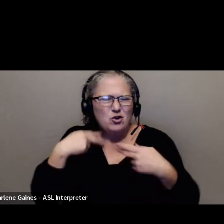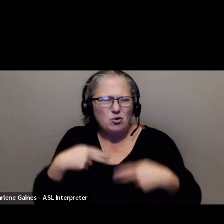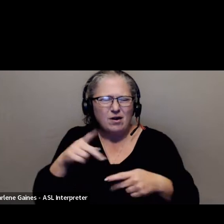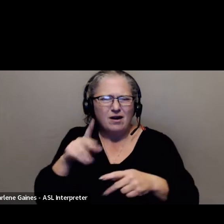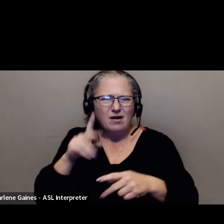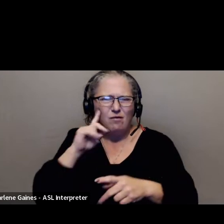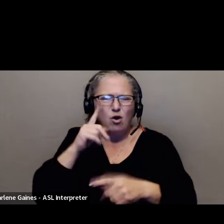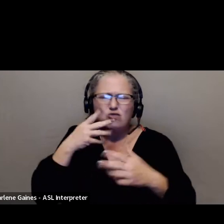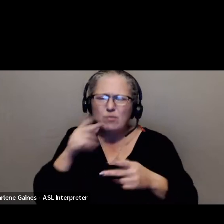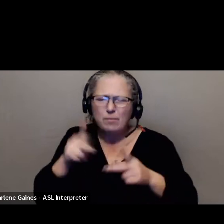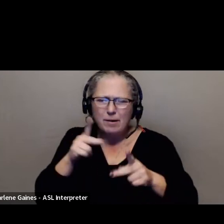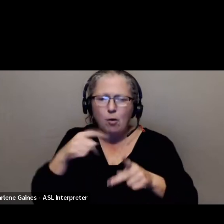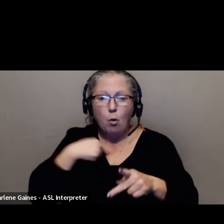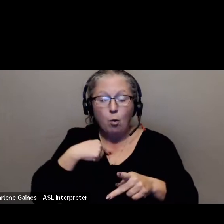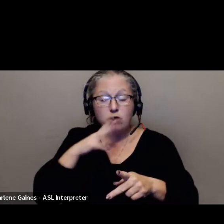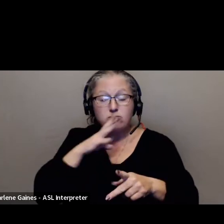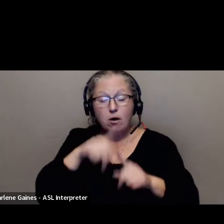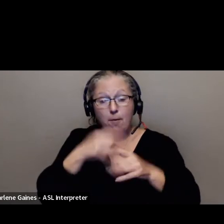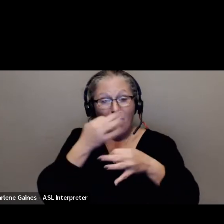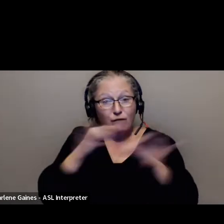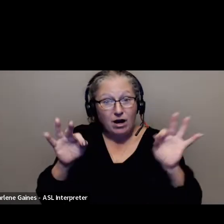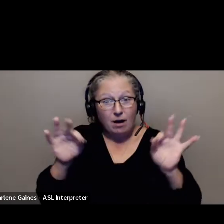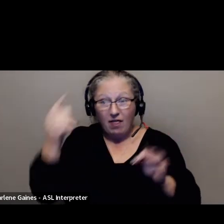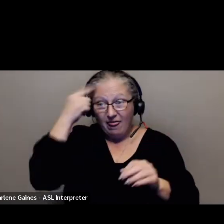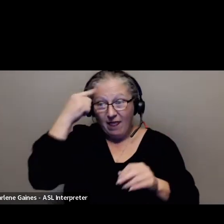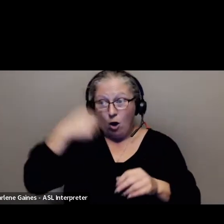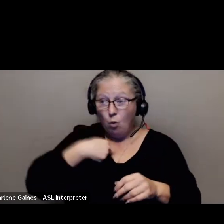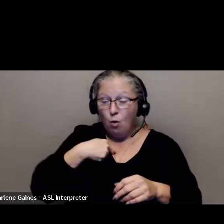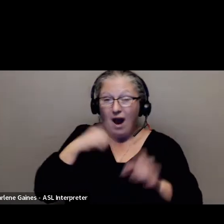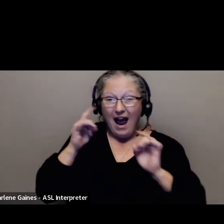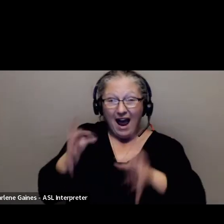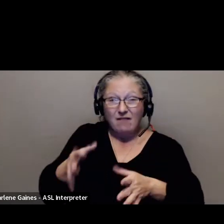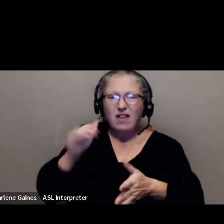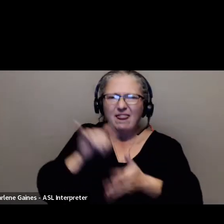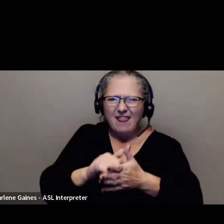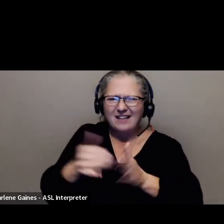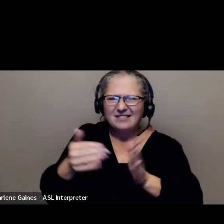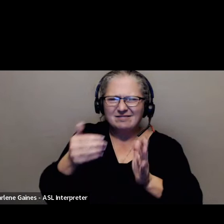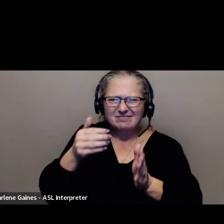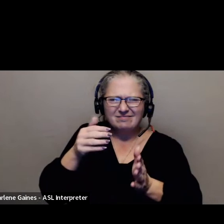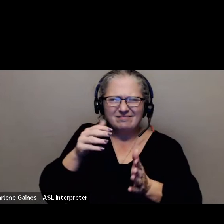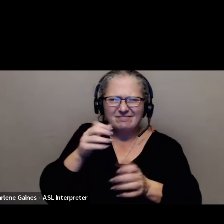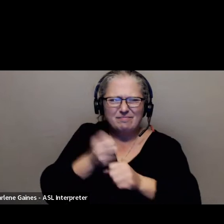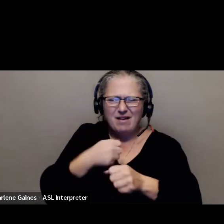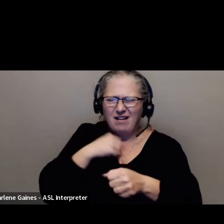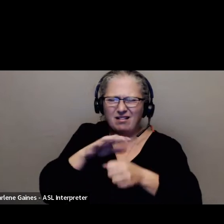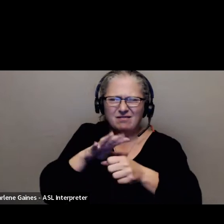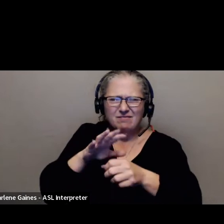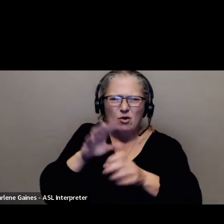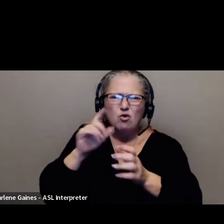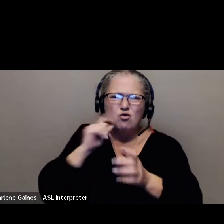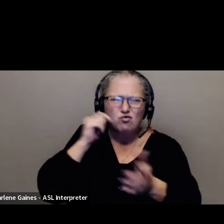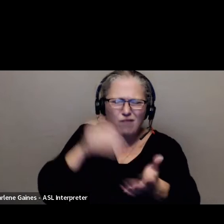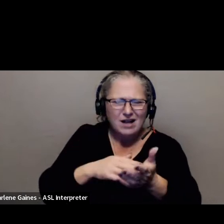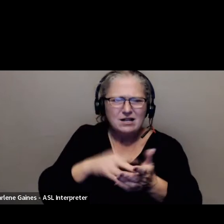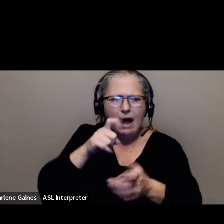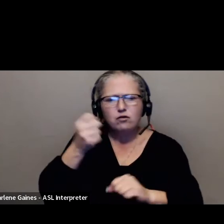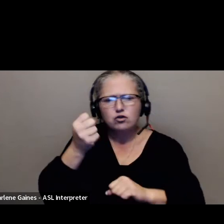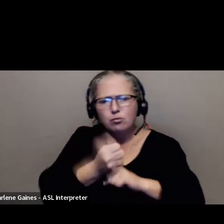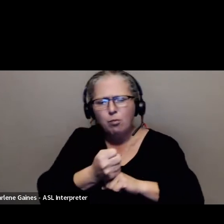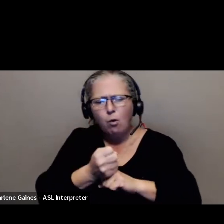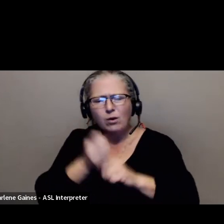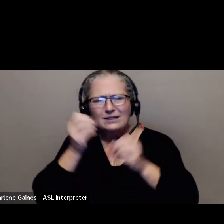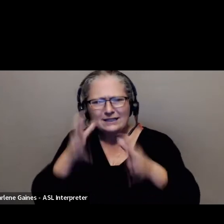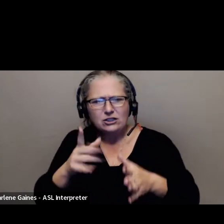freedom and we are told that we are hateful, that is dehumanizing and racist. And you need to support your teachers who are teaching about